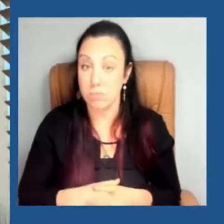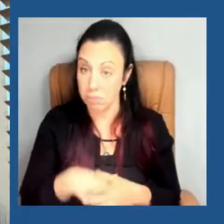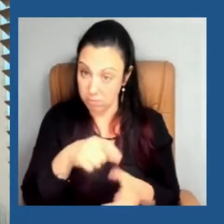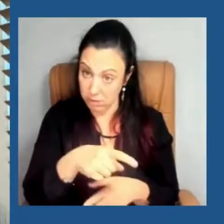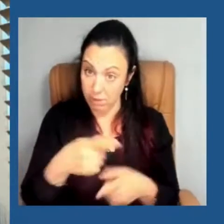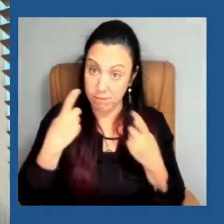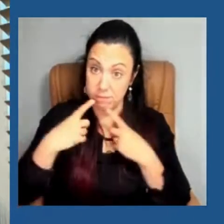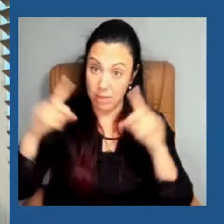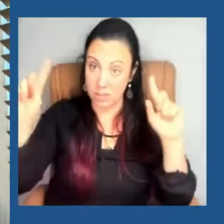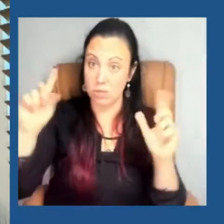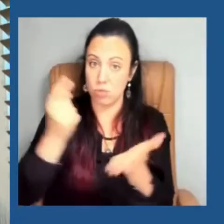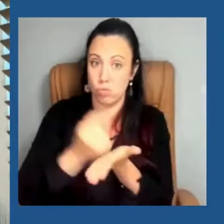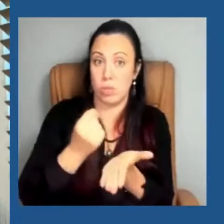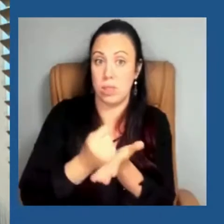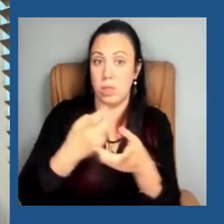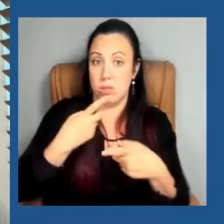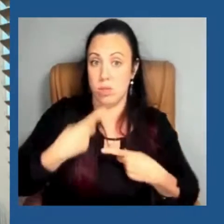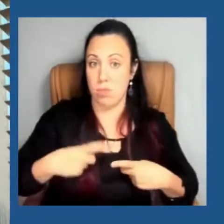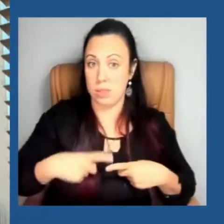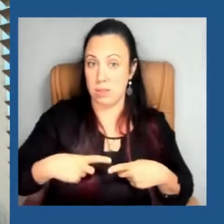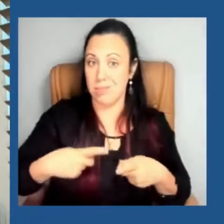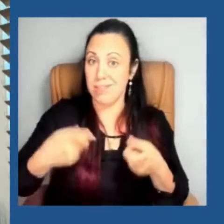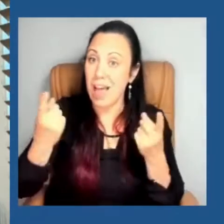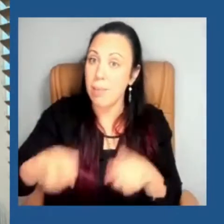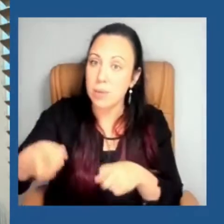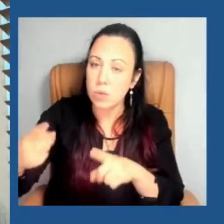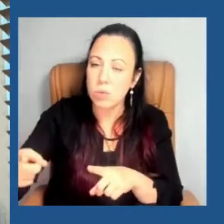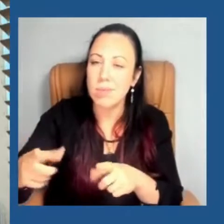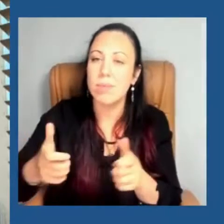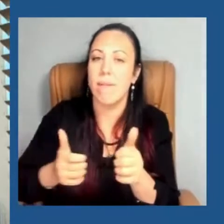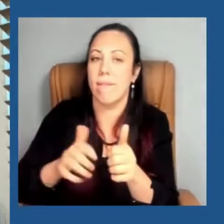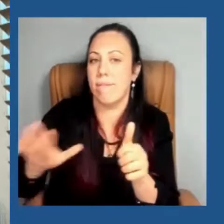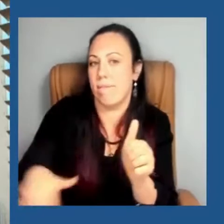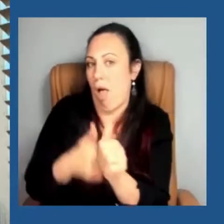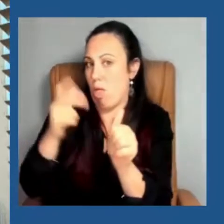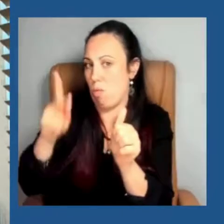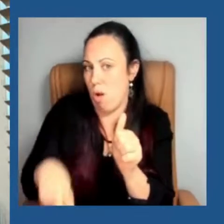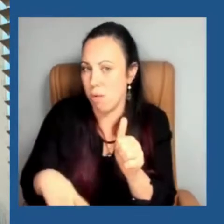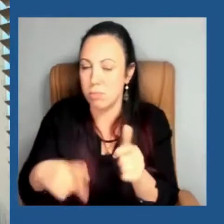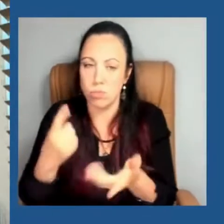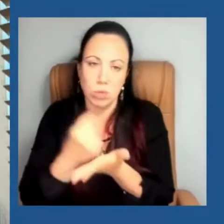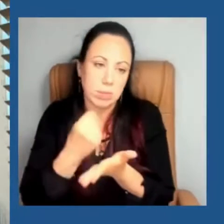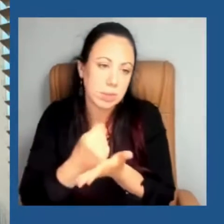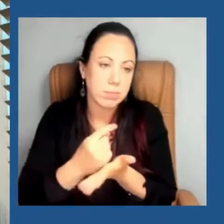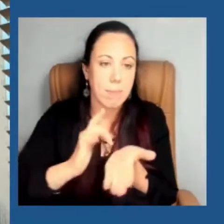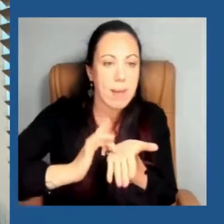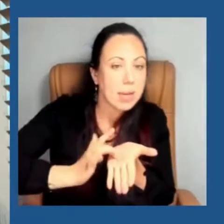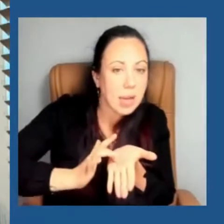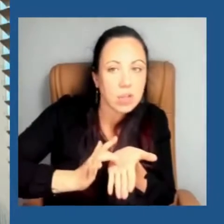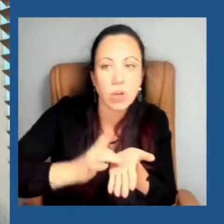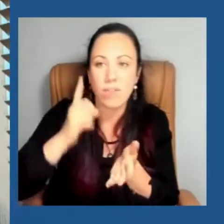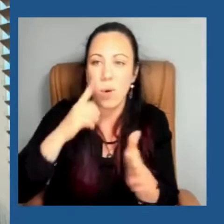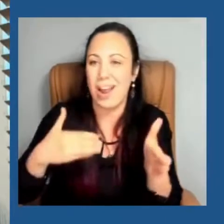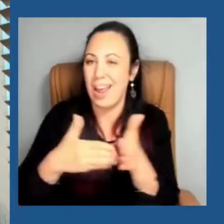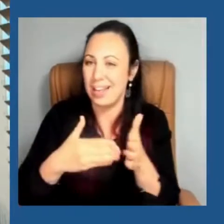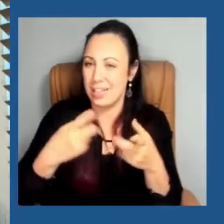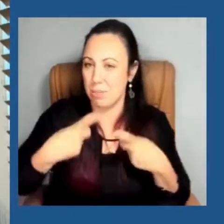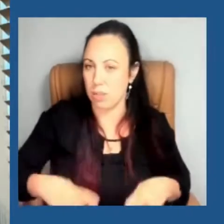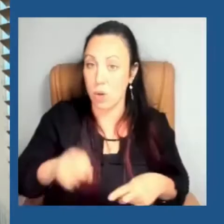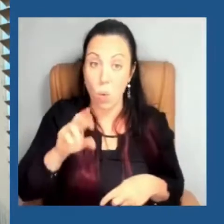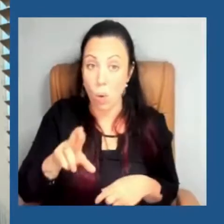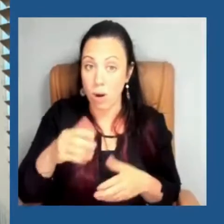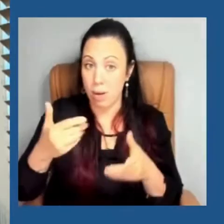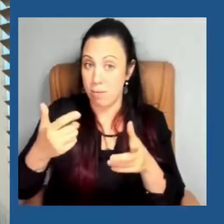treating depressive episodes, follow-up treatment, either antidepressant medication or maintenance ECT or